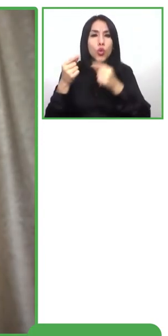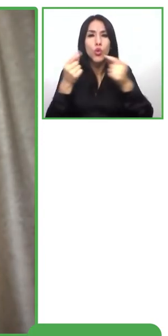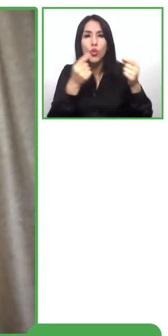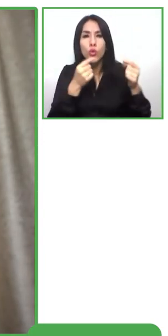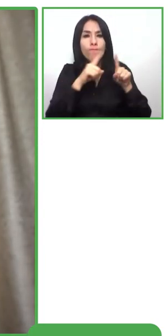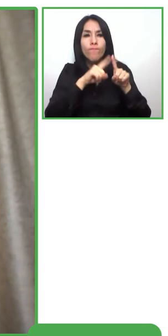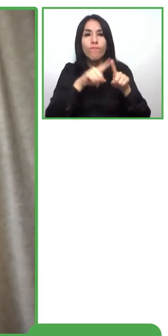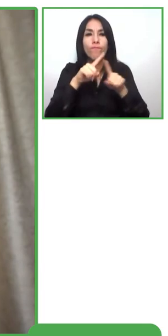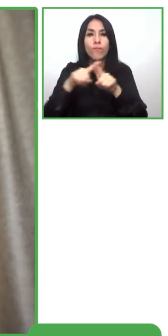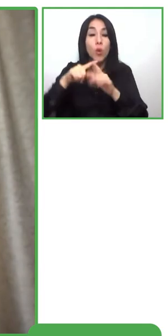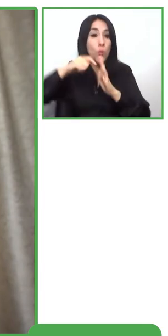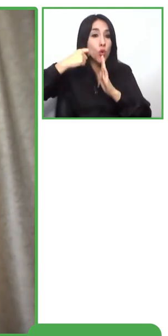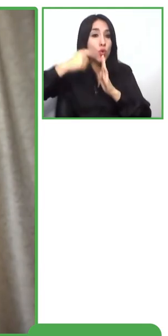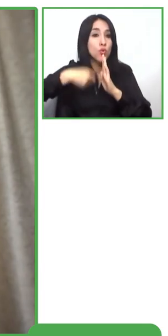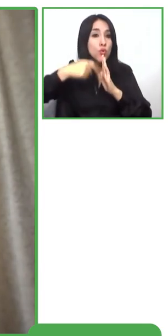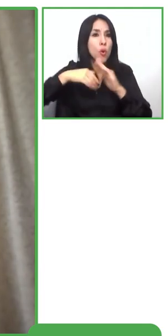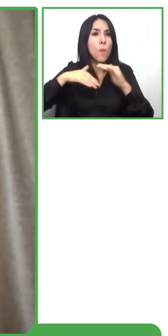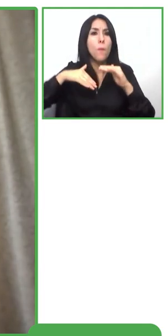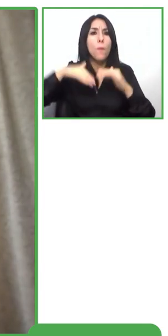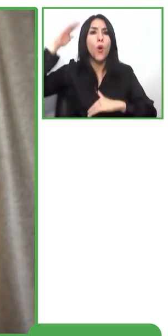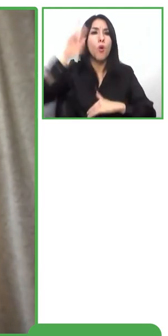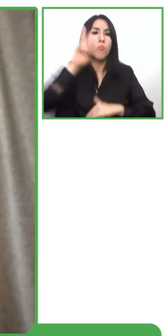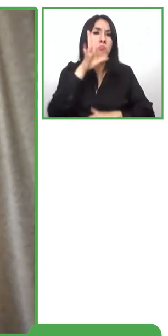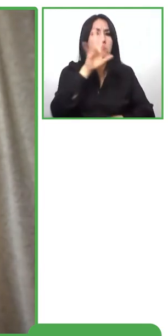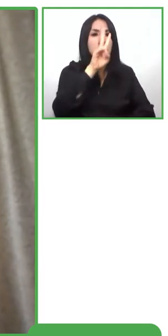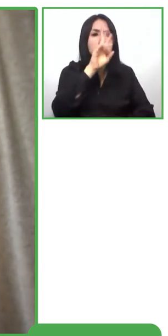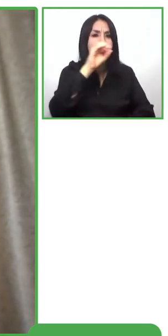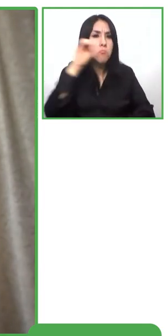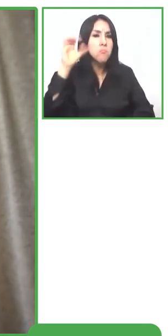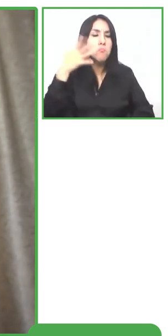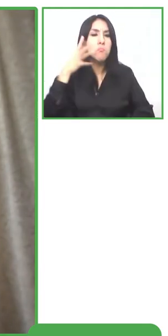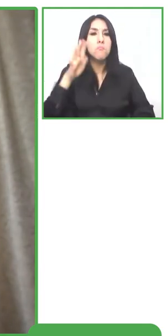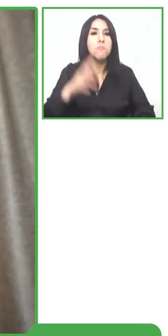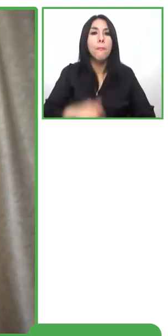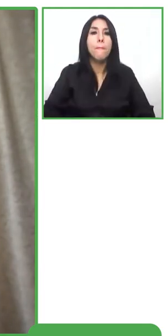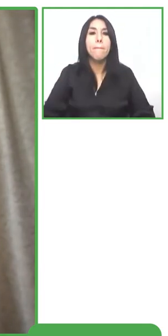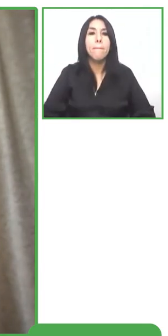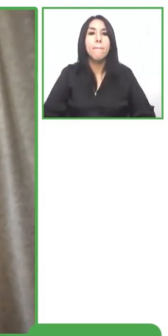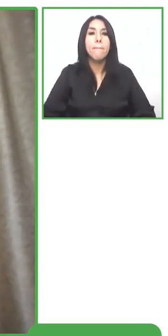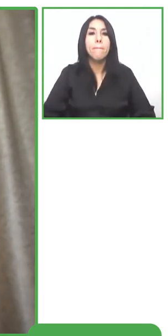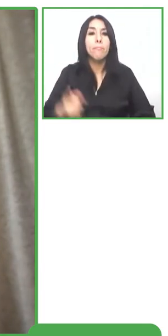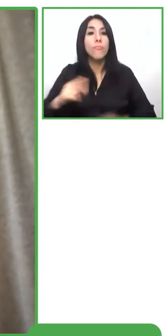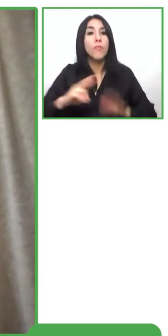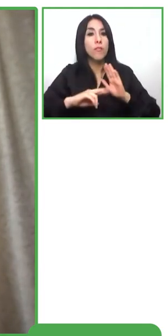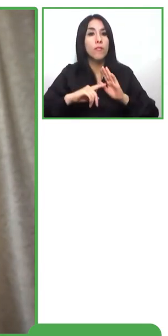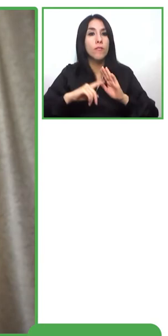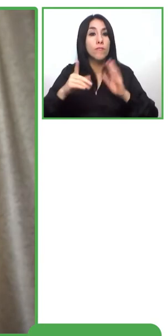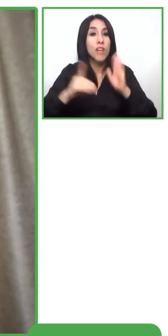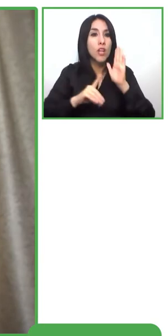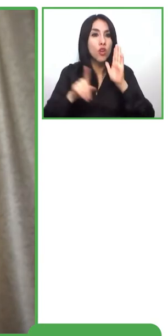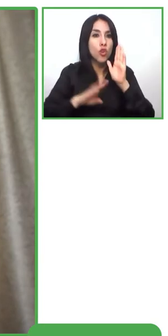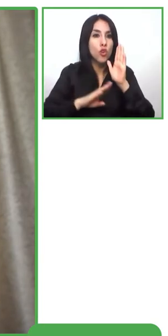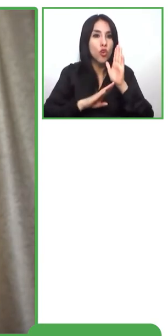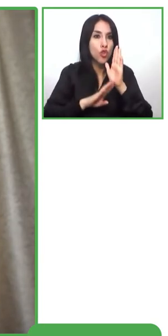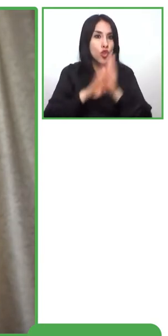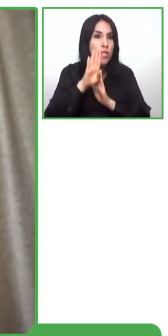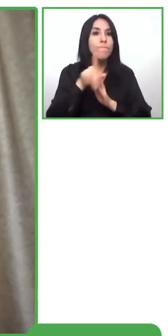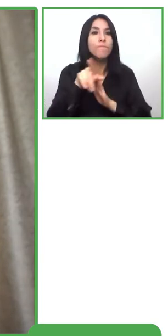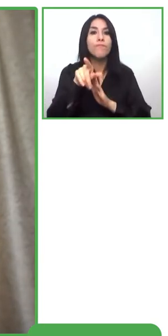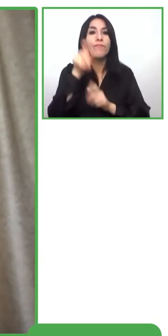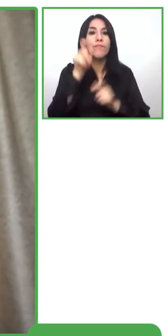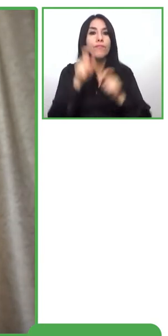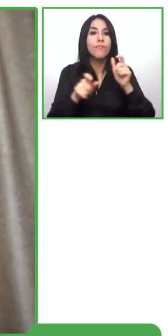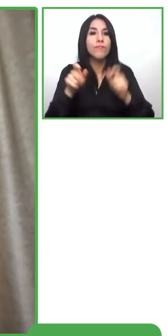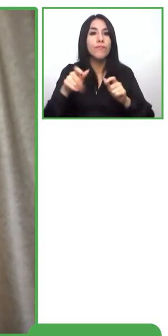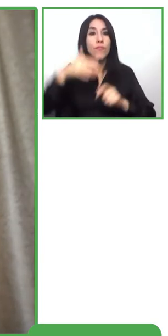different projects for the rehabilitation of vulnerable Afghans throughout the country. He attended